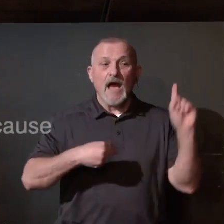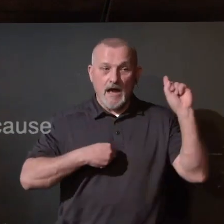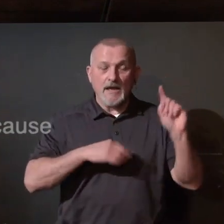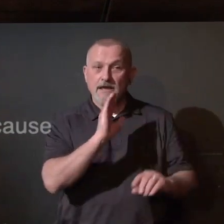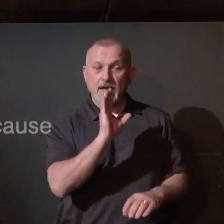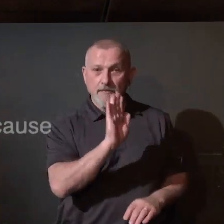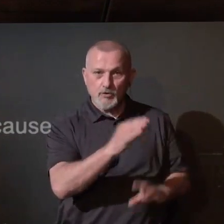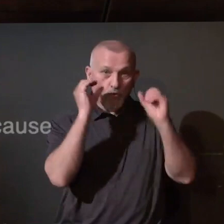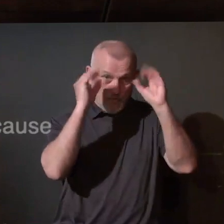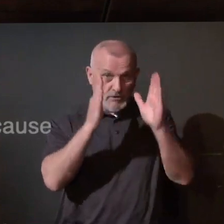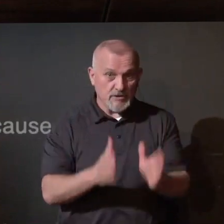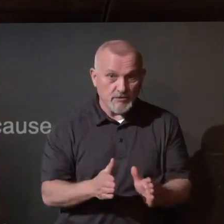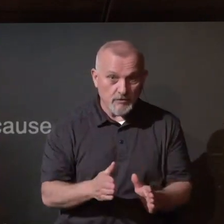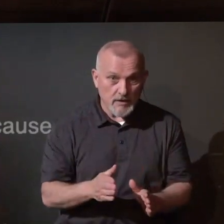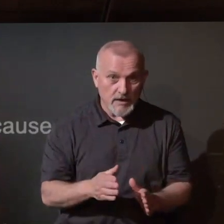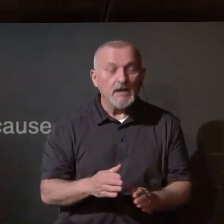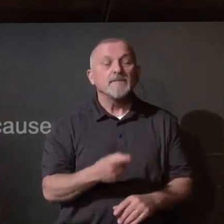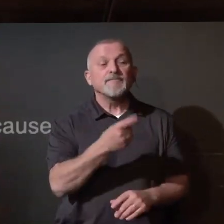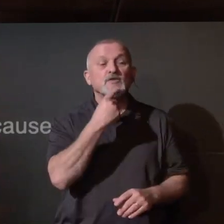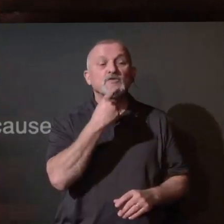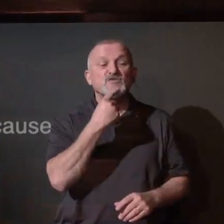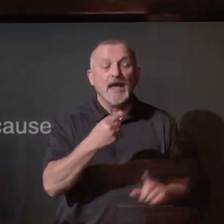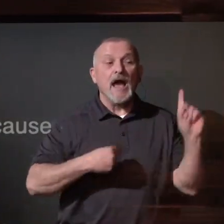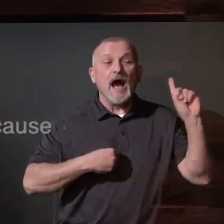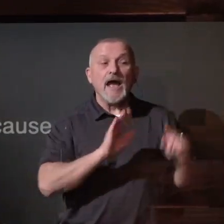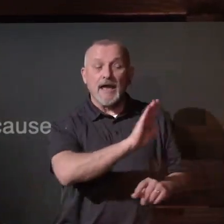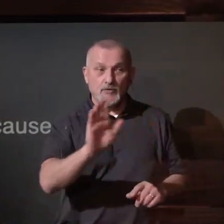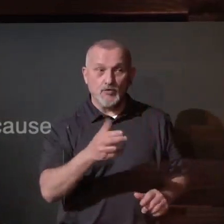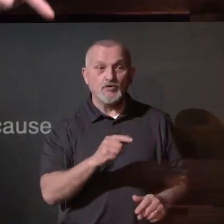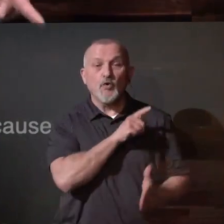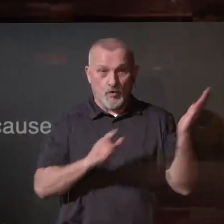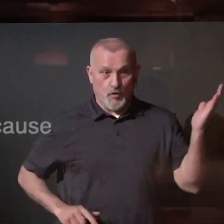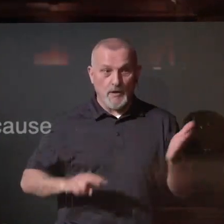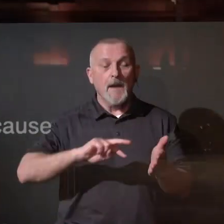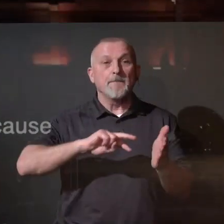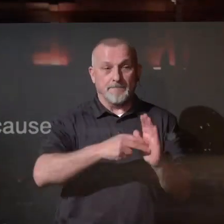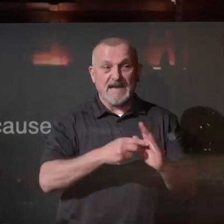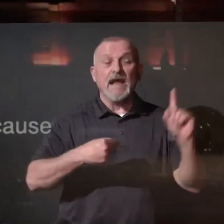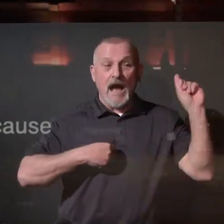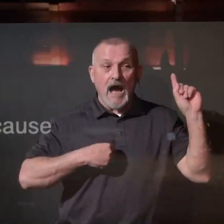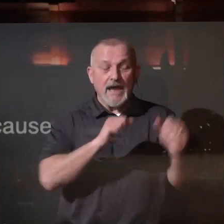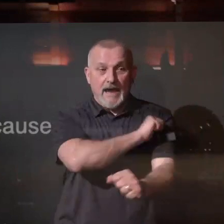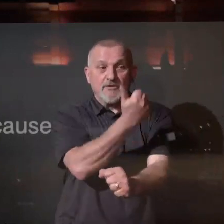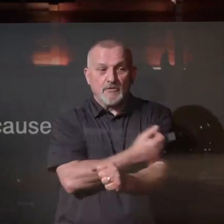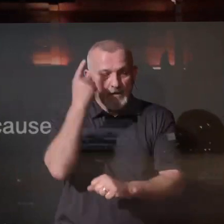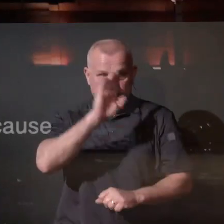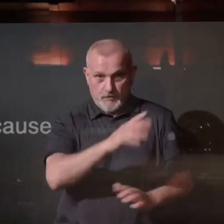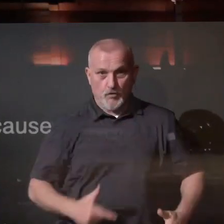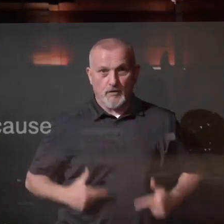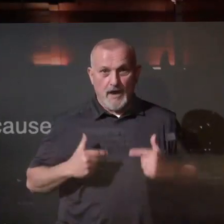teacher, and you call me Lord, meaning you say with your own words that I'm the authority of your life. You take direction from